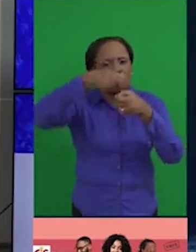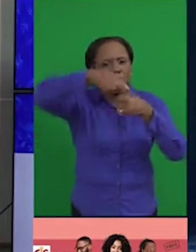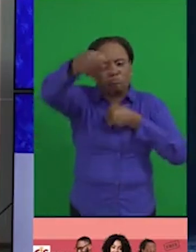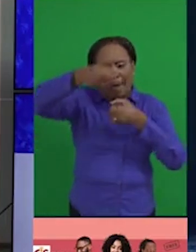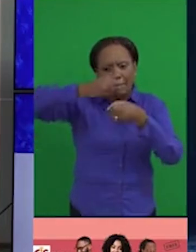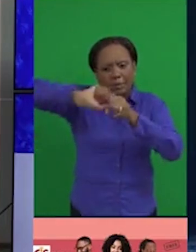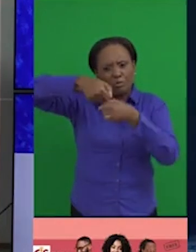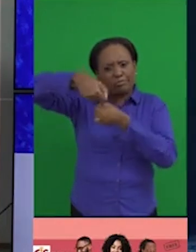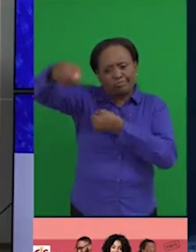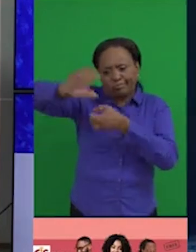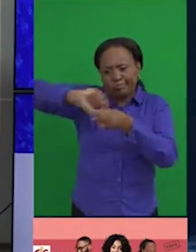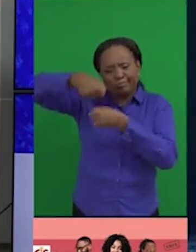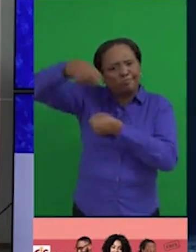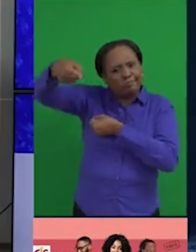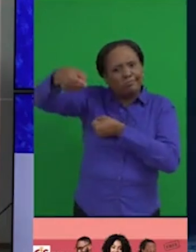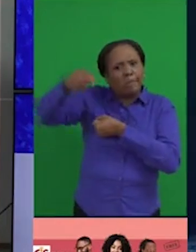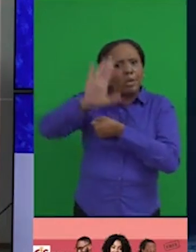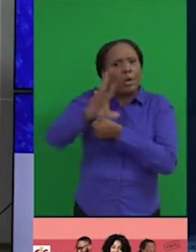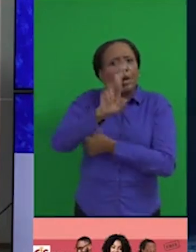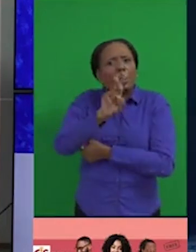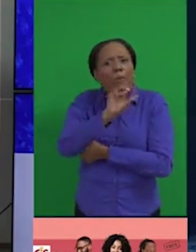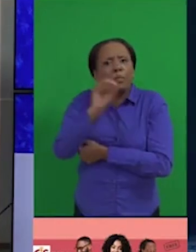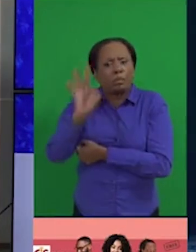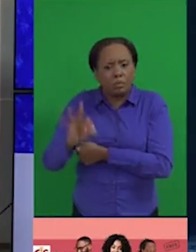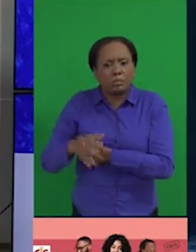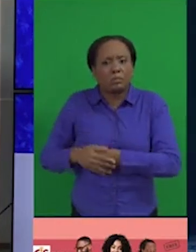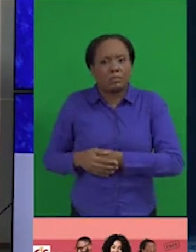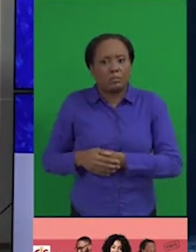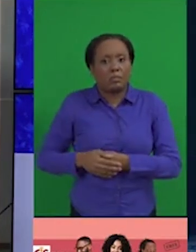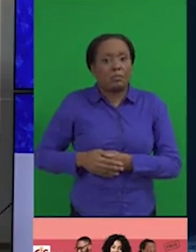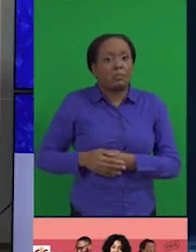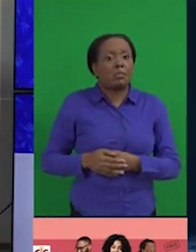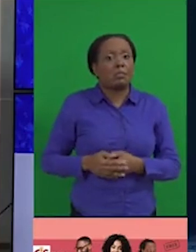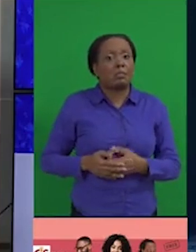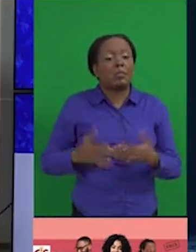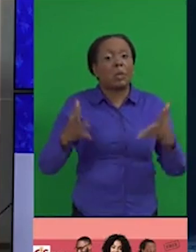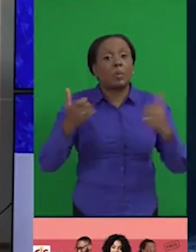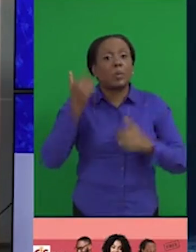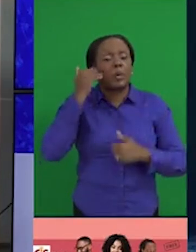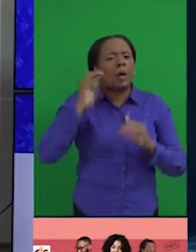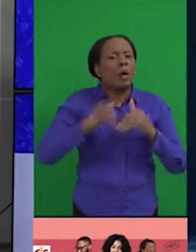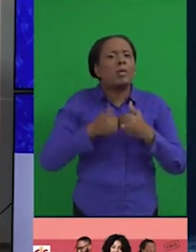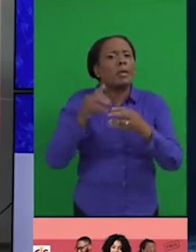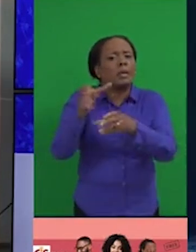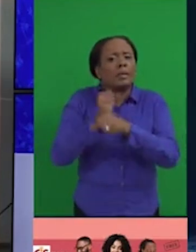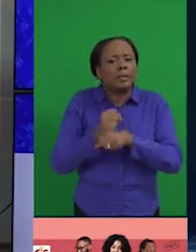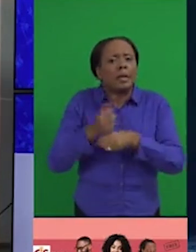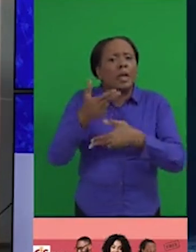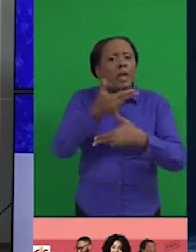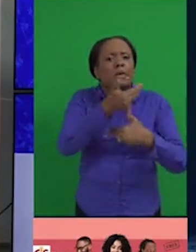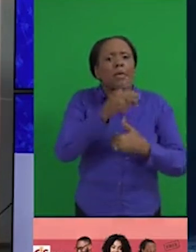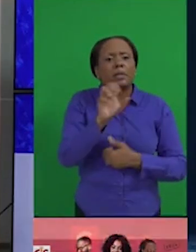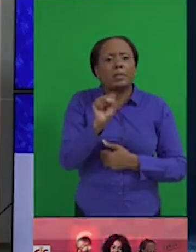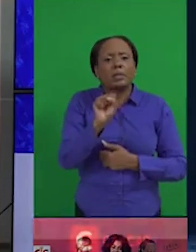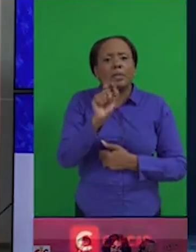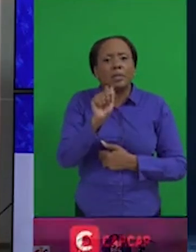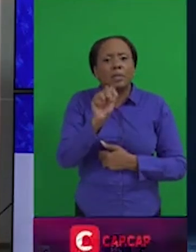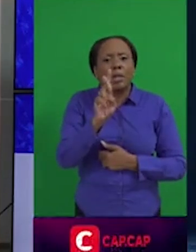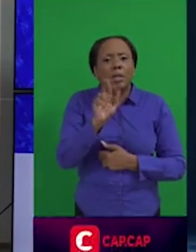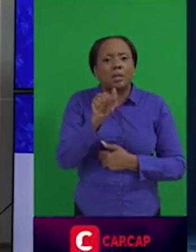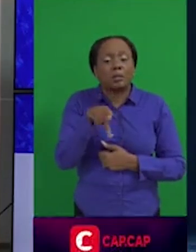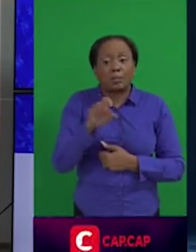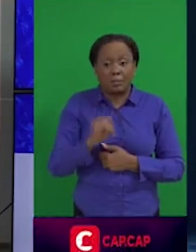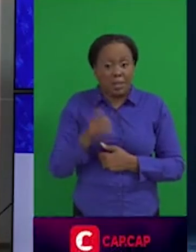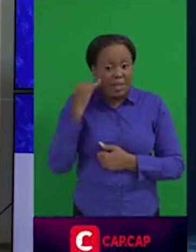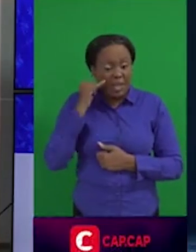Affairs, and through CBC, we will providing information how you can obtain hurricane straps. If you cannot get them